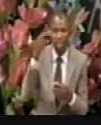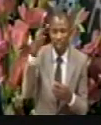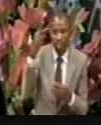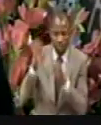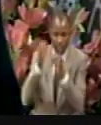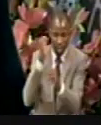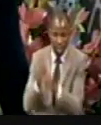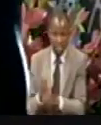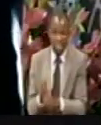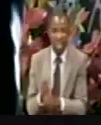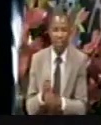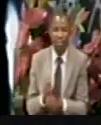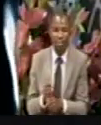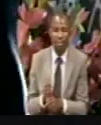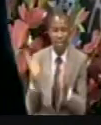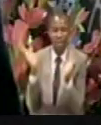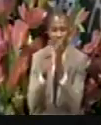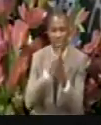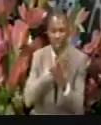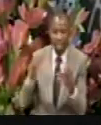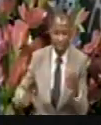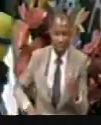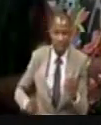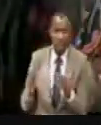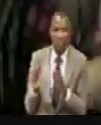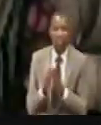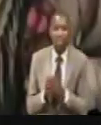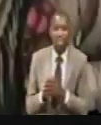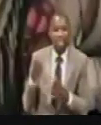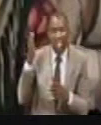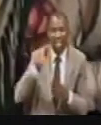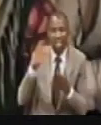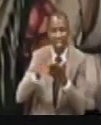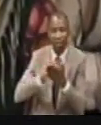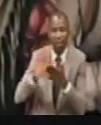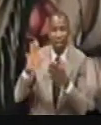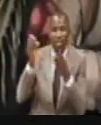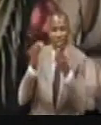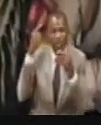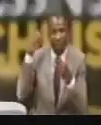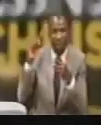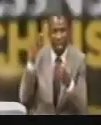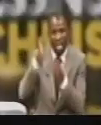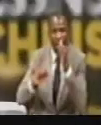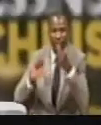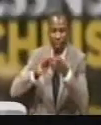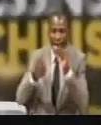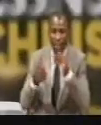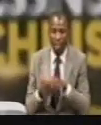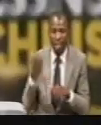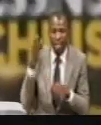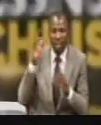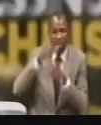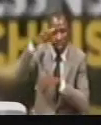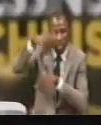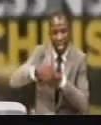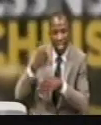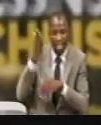2 years. Praise the Lord! There is divine solution for every problem.